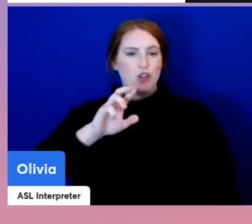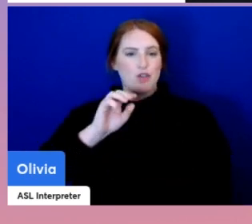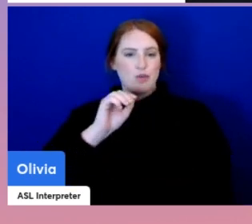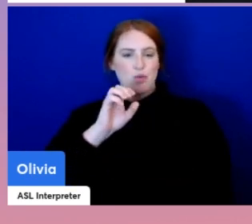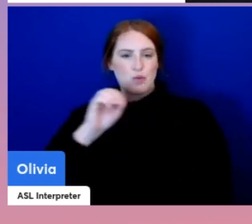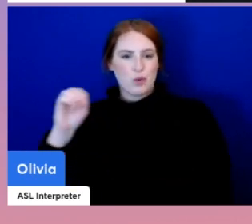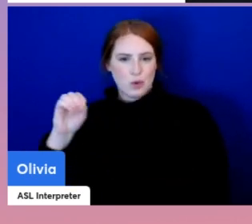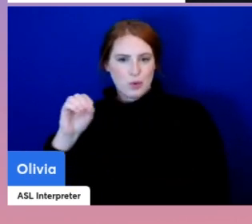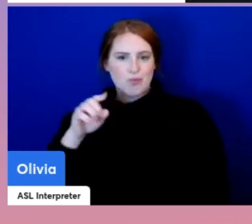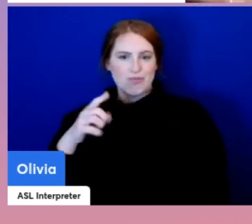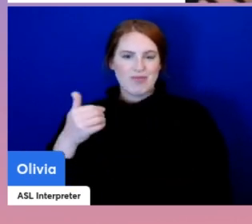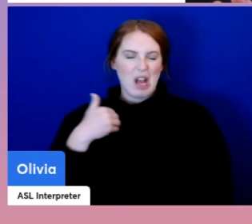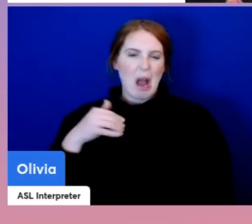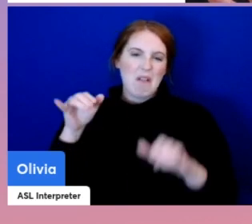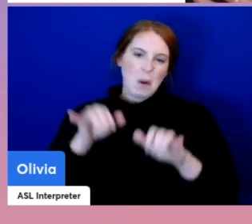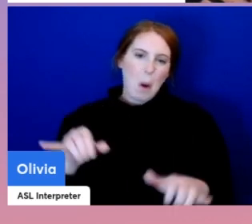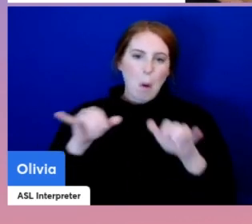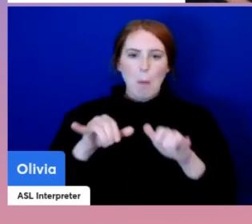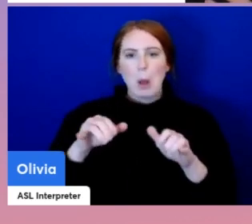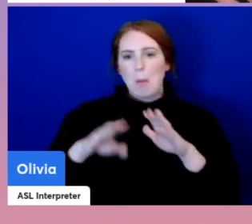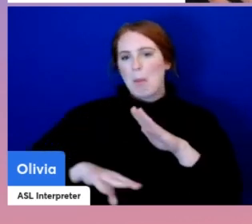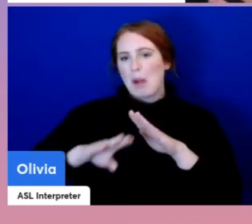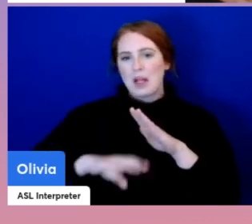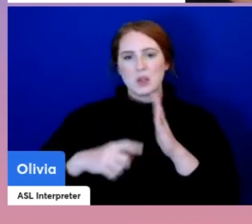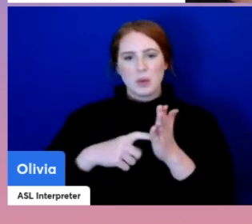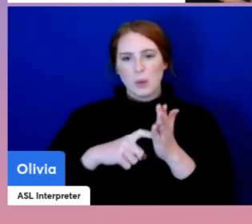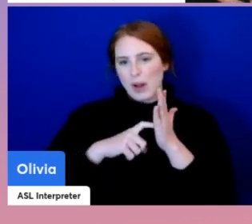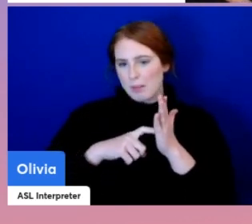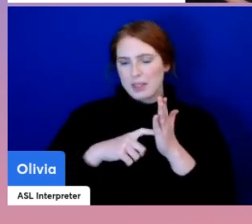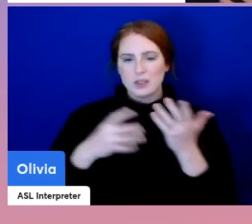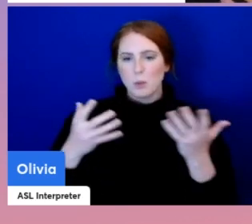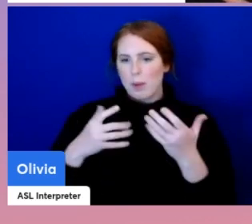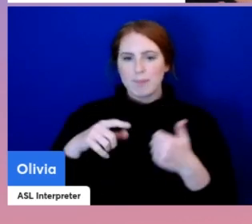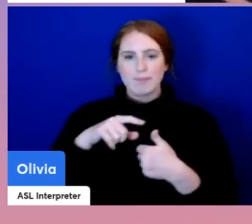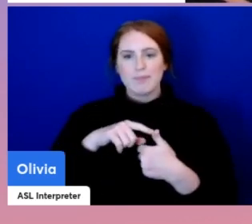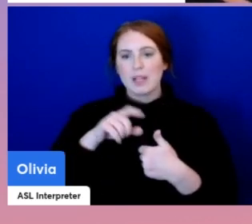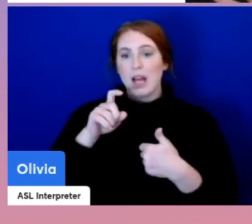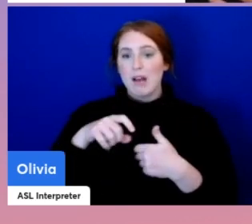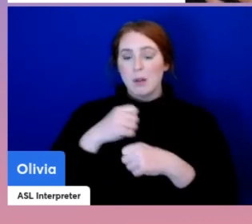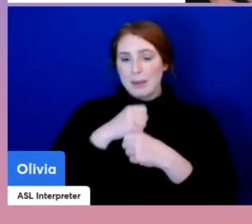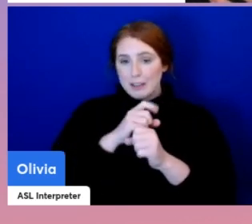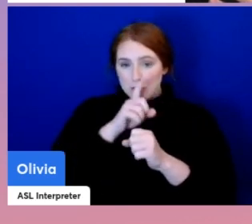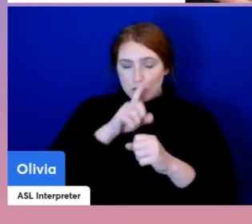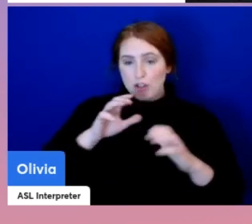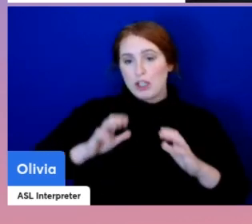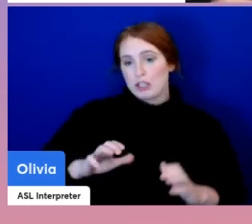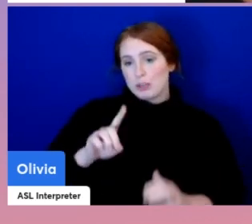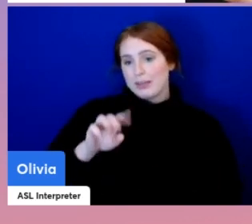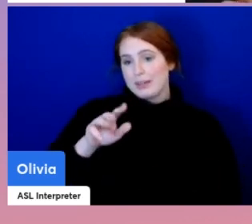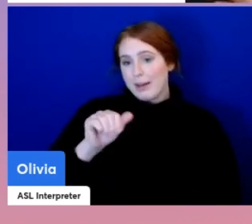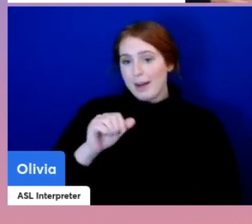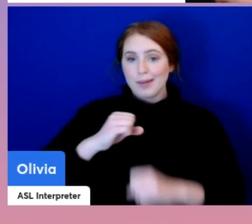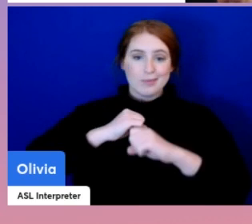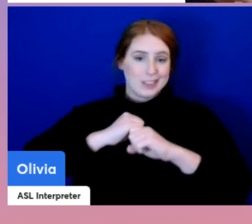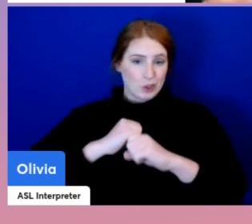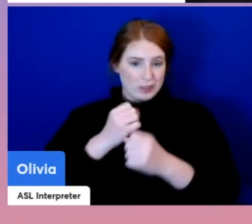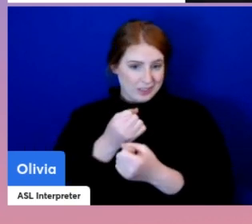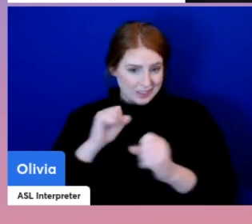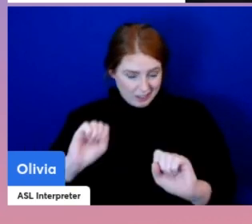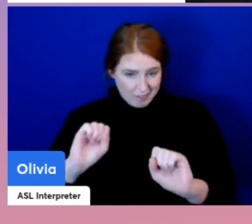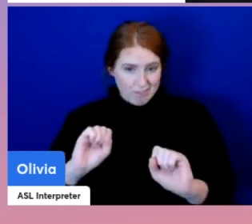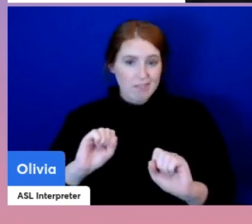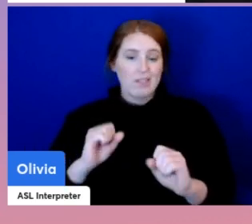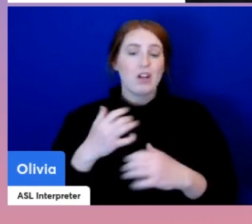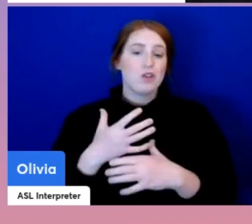common requirements. Firstly, they need to make sure the way they're storing their customer data is secure. The trust in the security